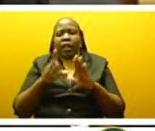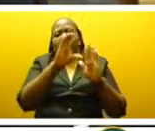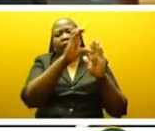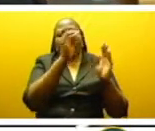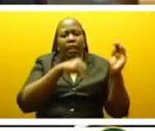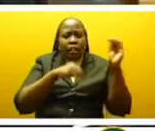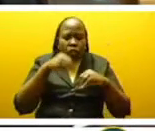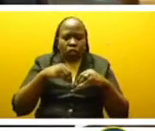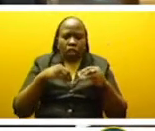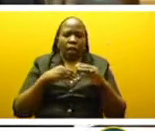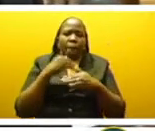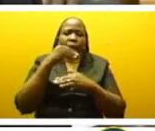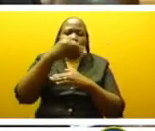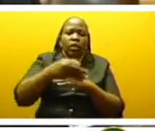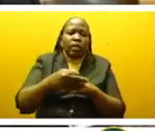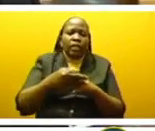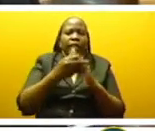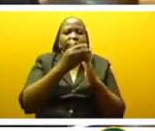beyond Section 83.